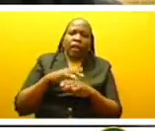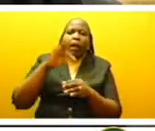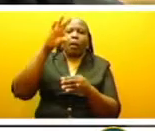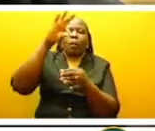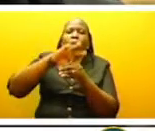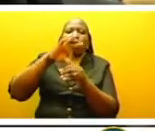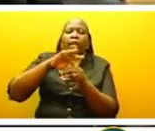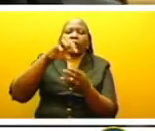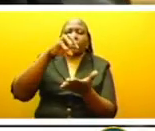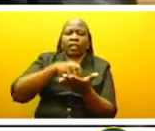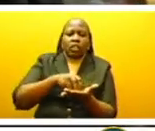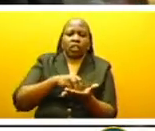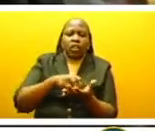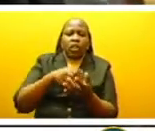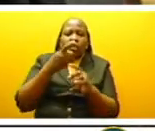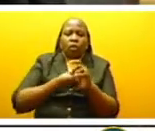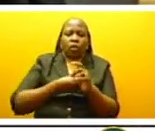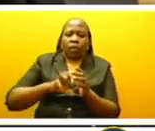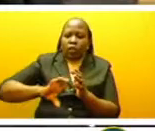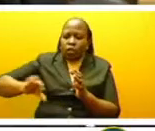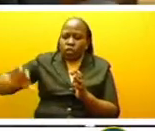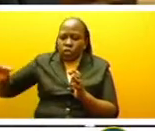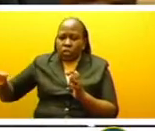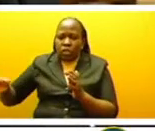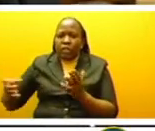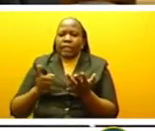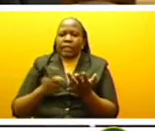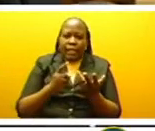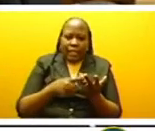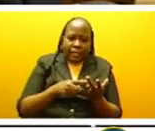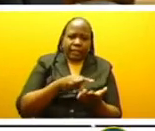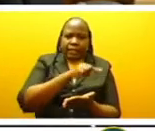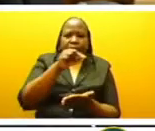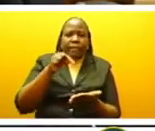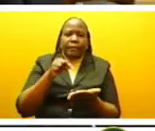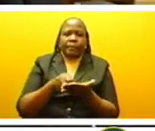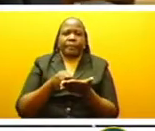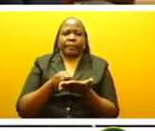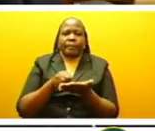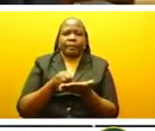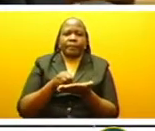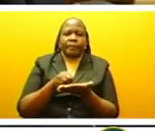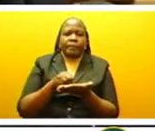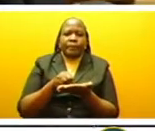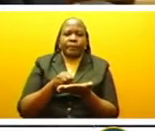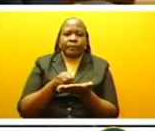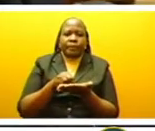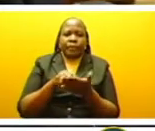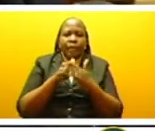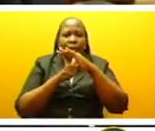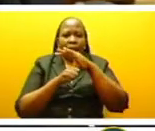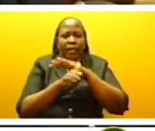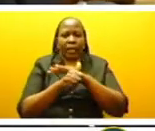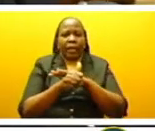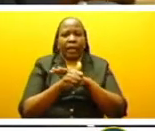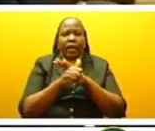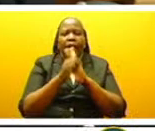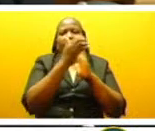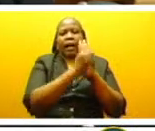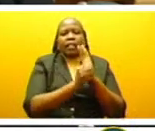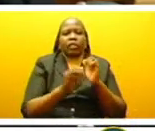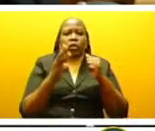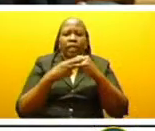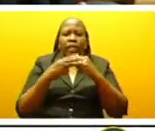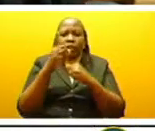and from the constituency tallying centers. All right? Under Article 81, we are